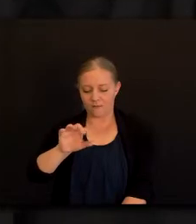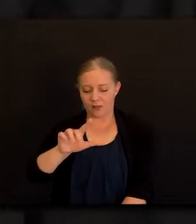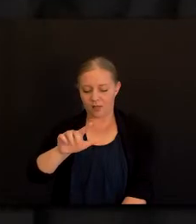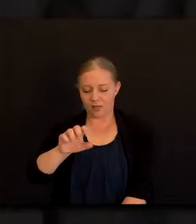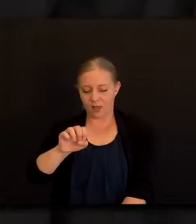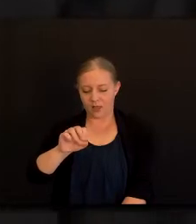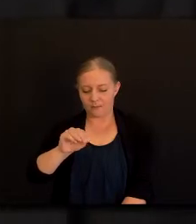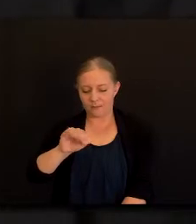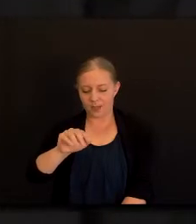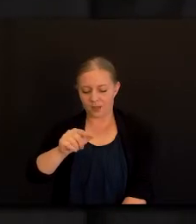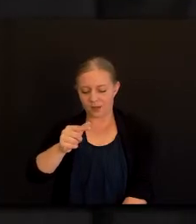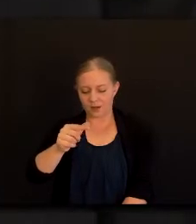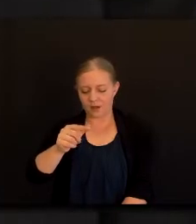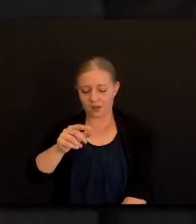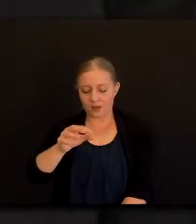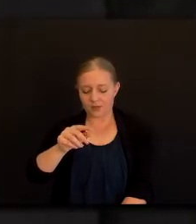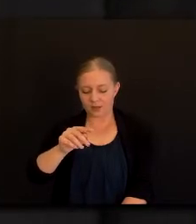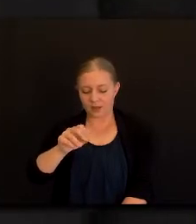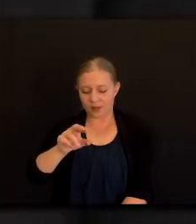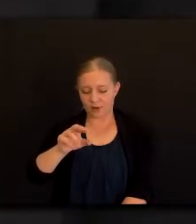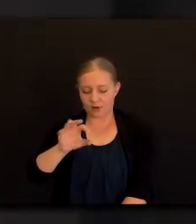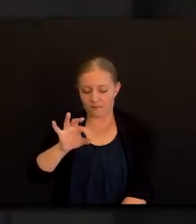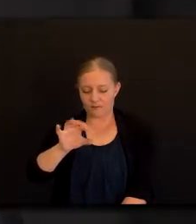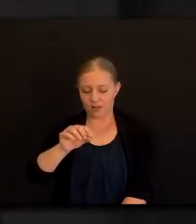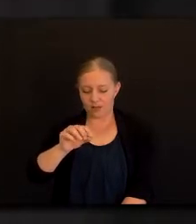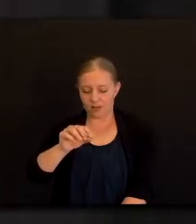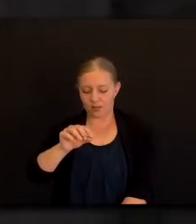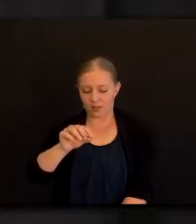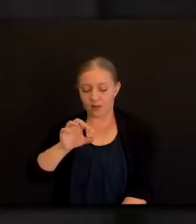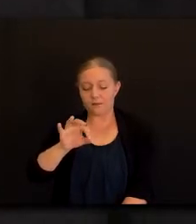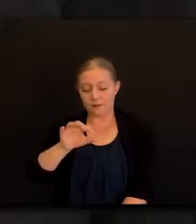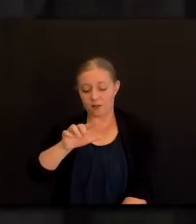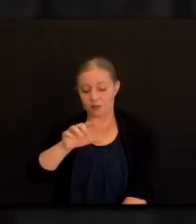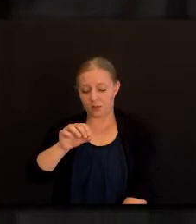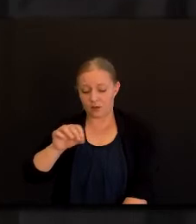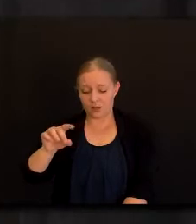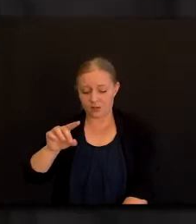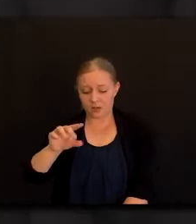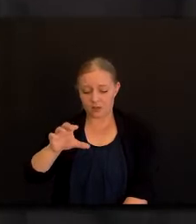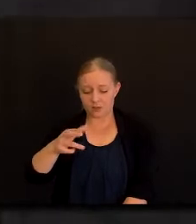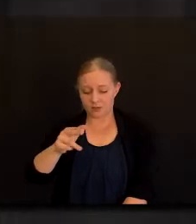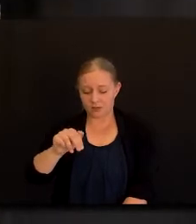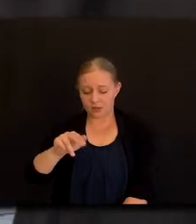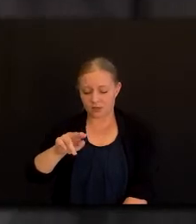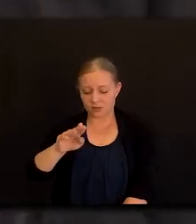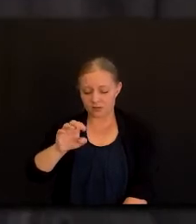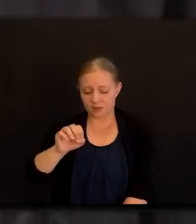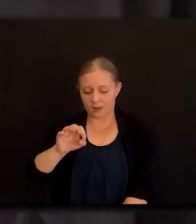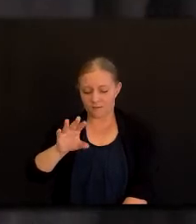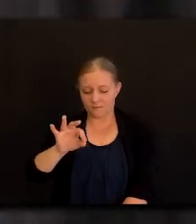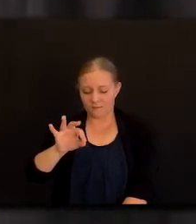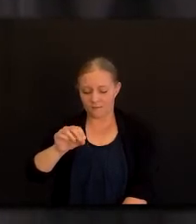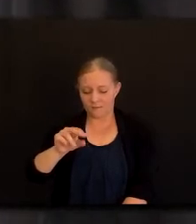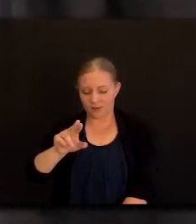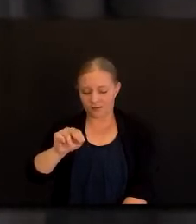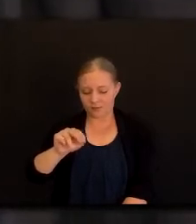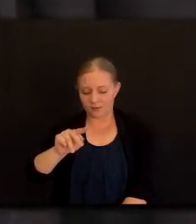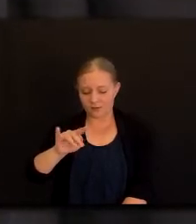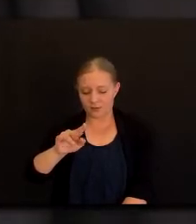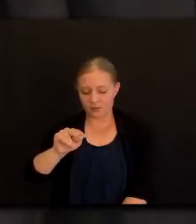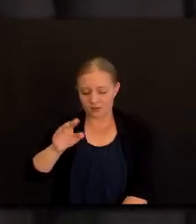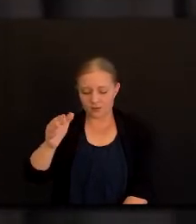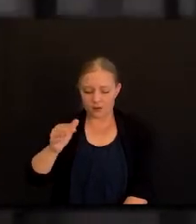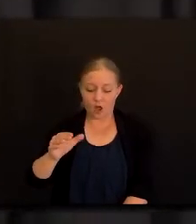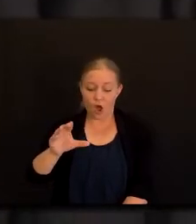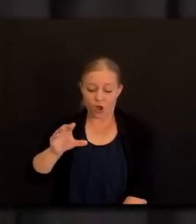Tyler Lawrence Flood. Chance Ray Fountain. Connor David Fraz.